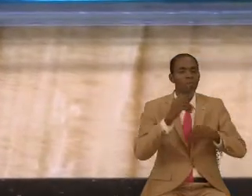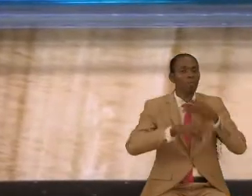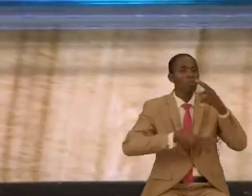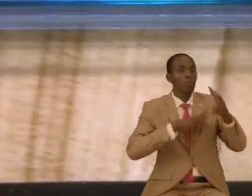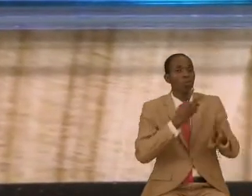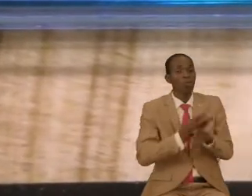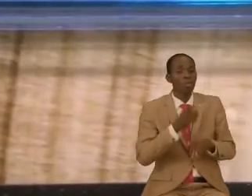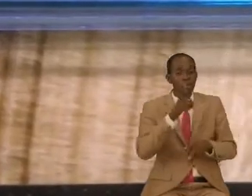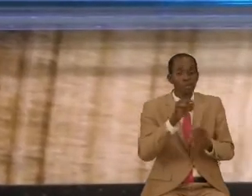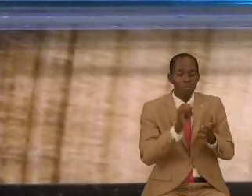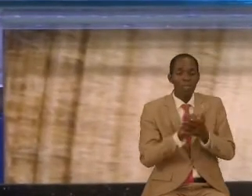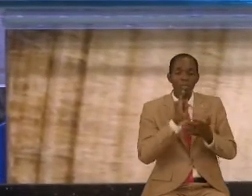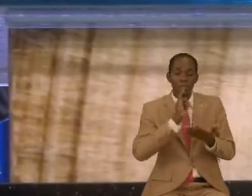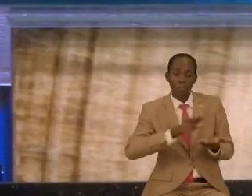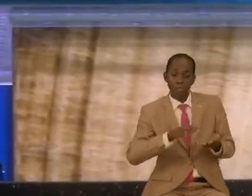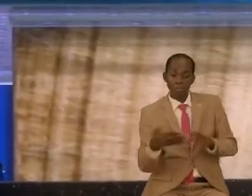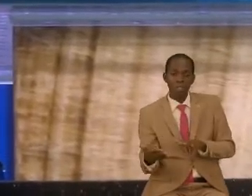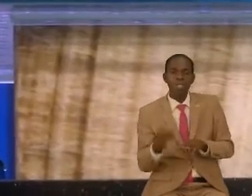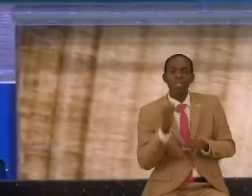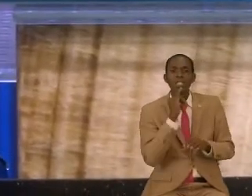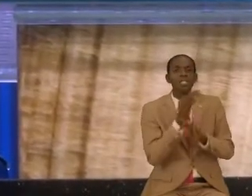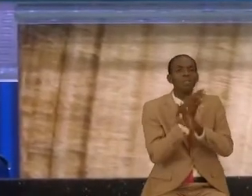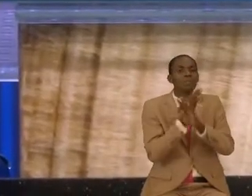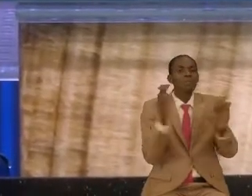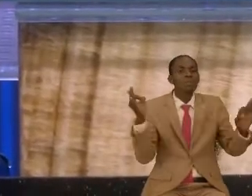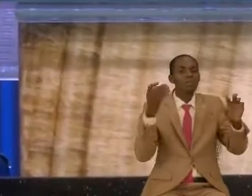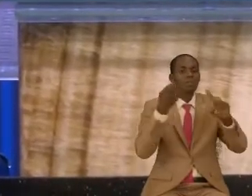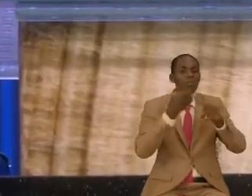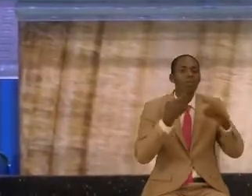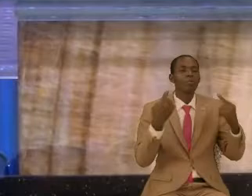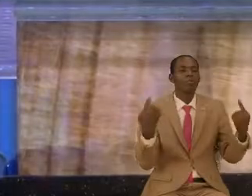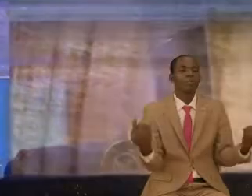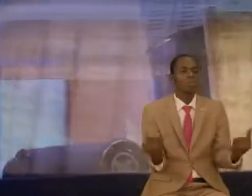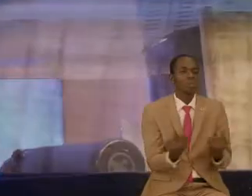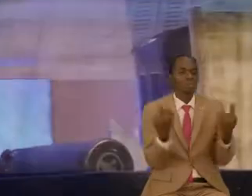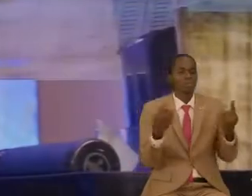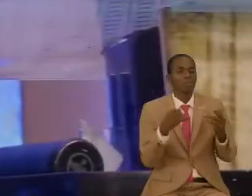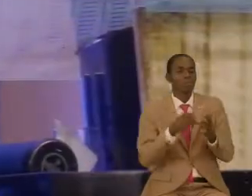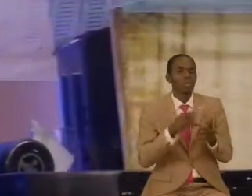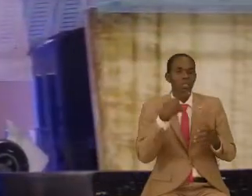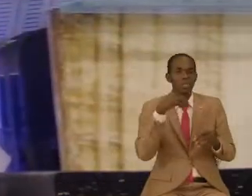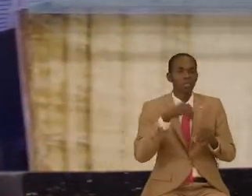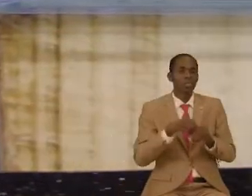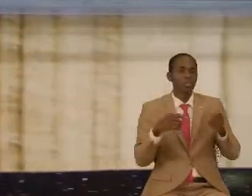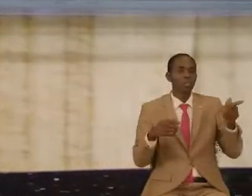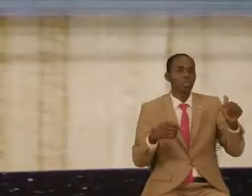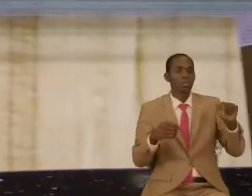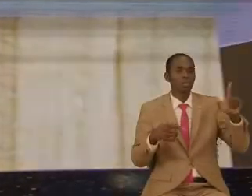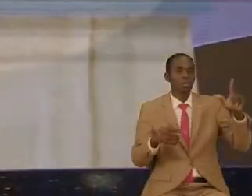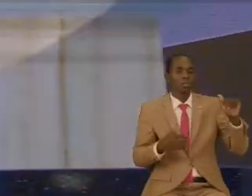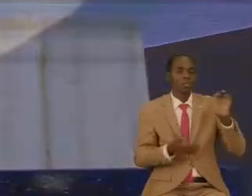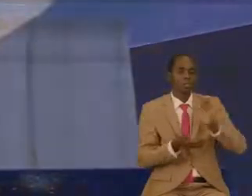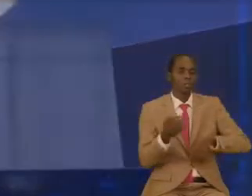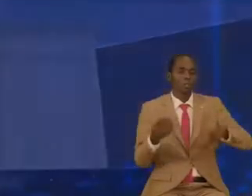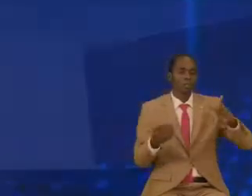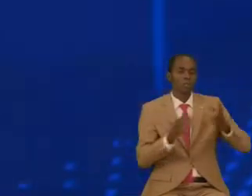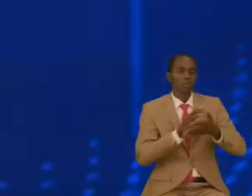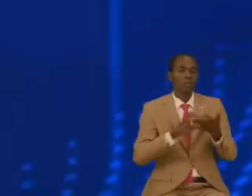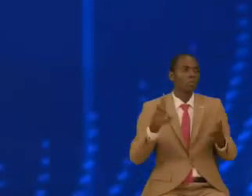that is dead is freed from sin. It tells us in Galatians chapter 2, verse